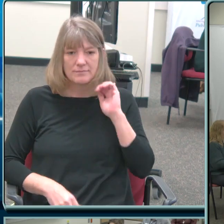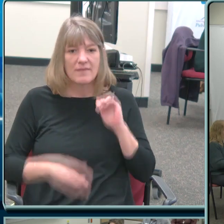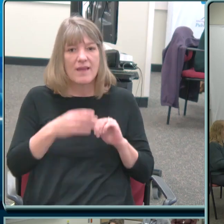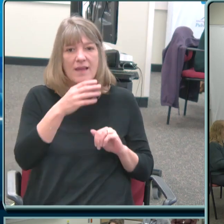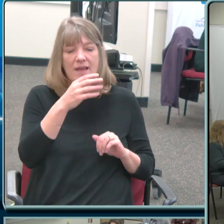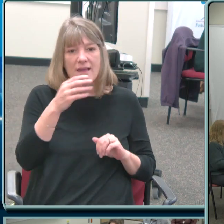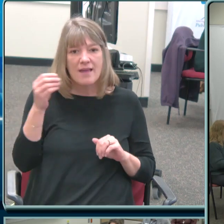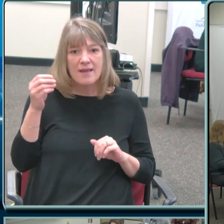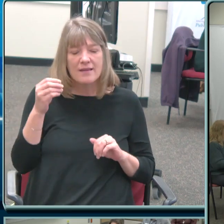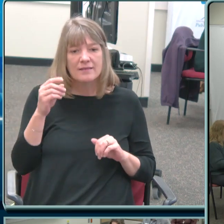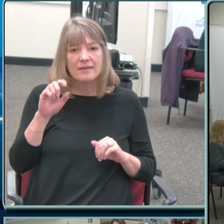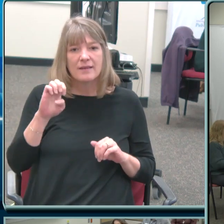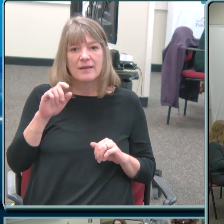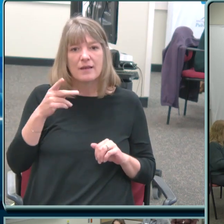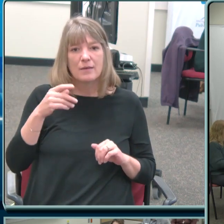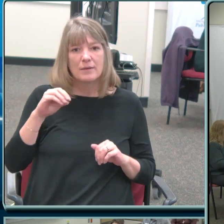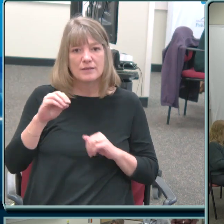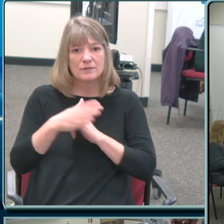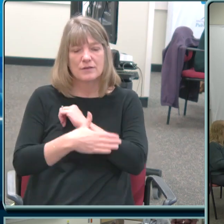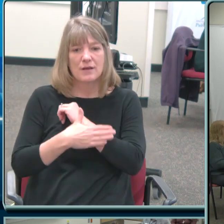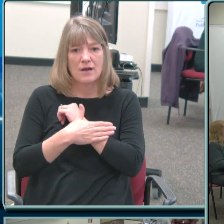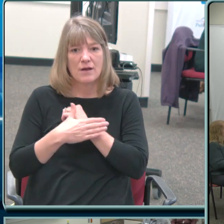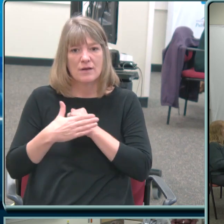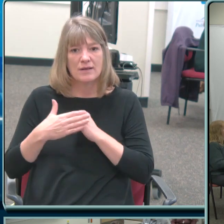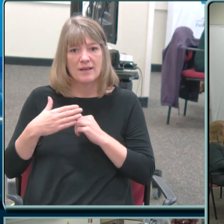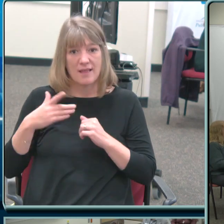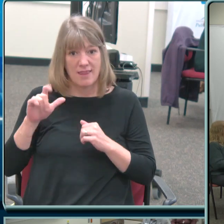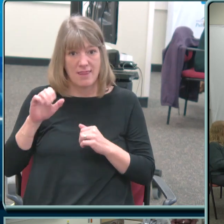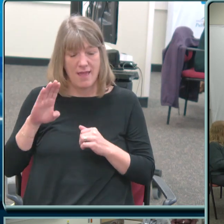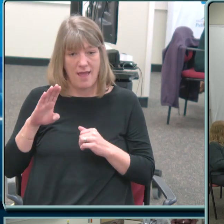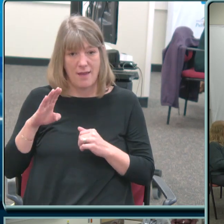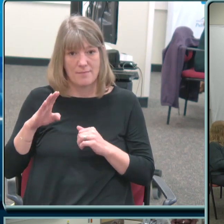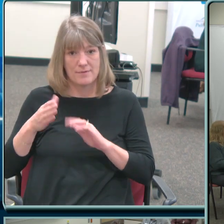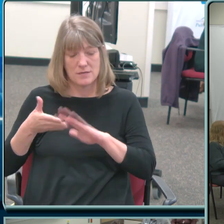Additionally, our El Paso County Public Health Lab ran